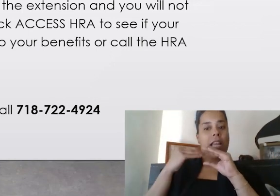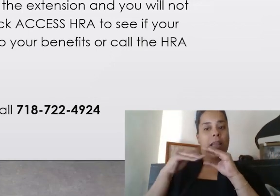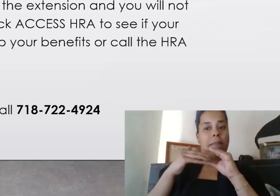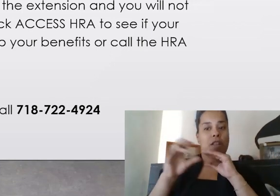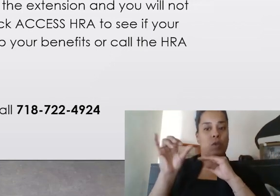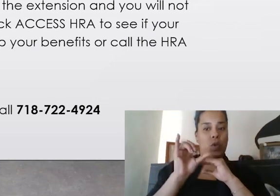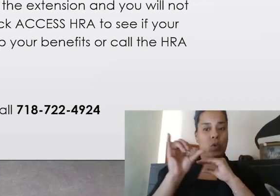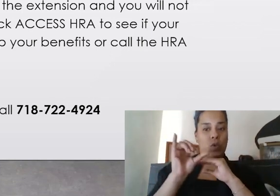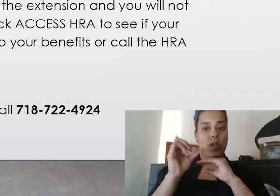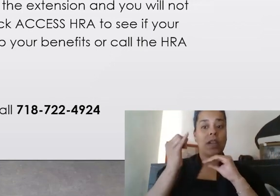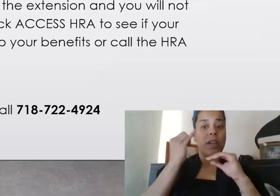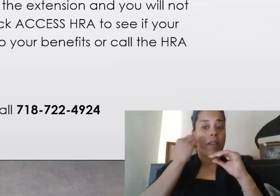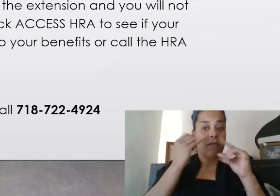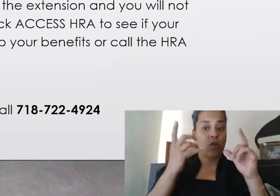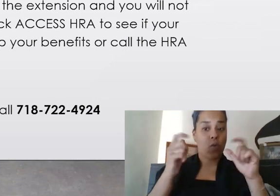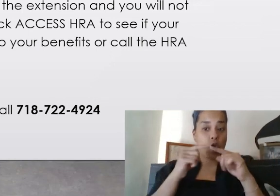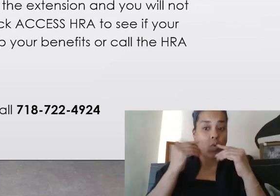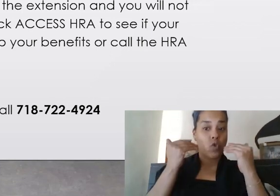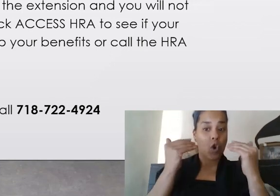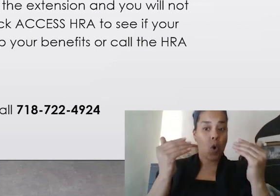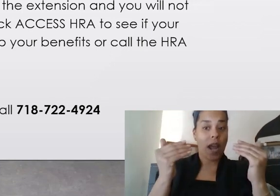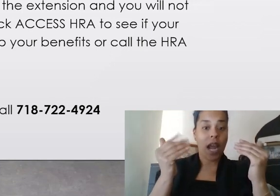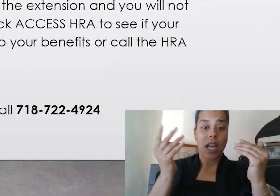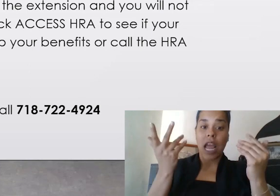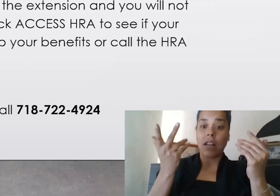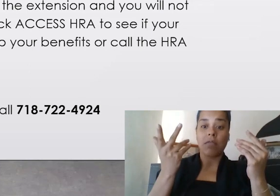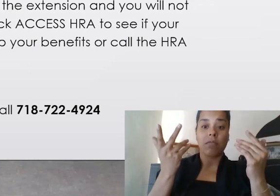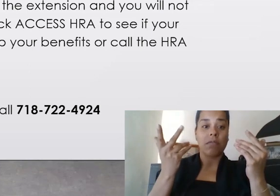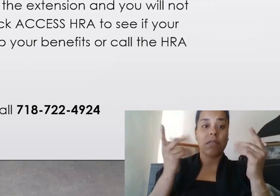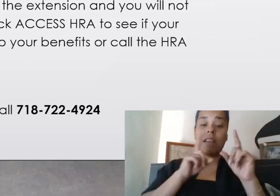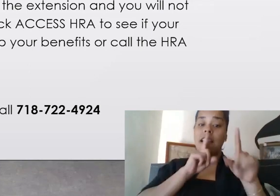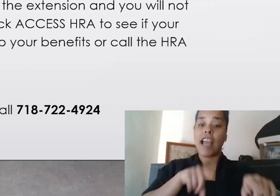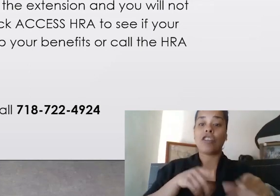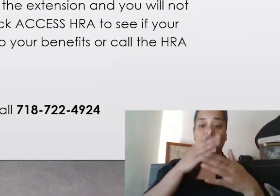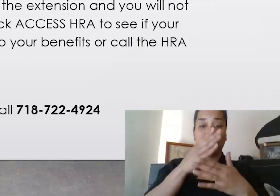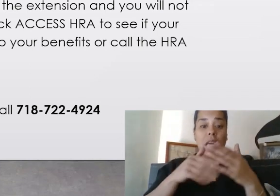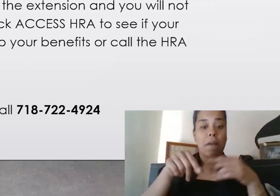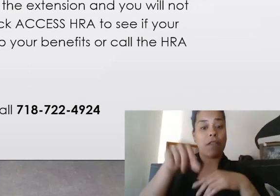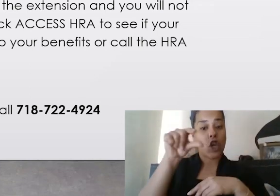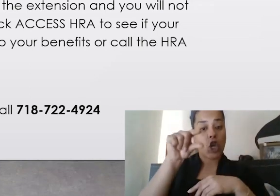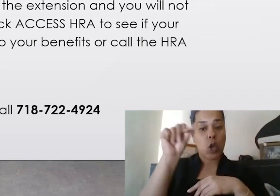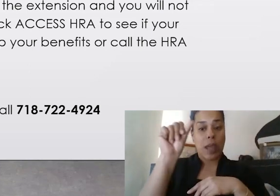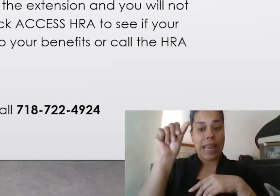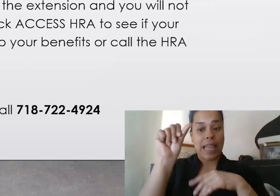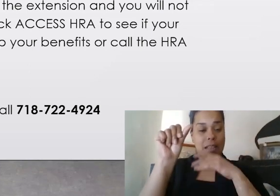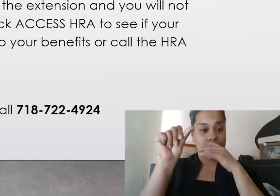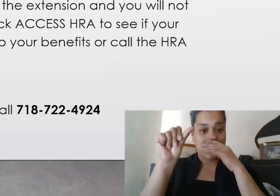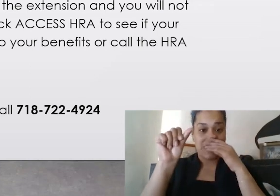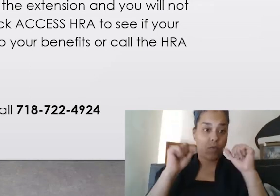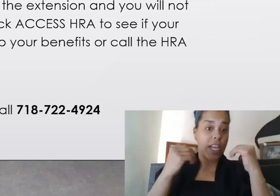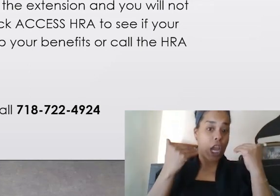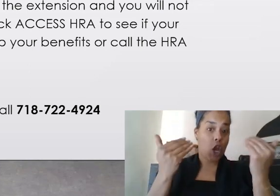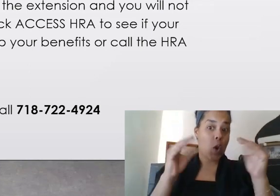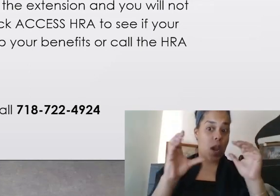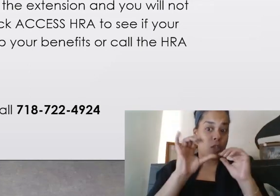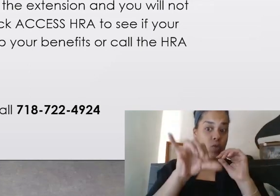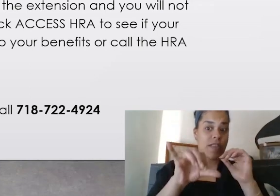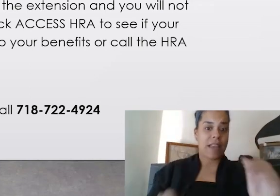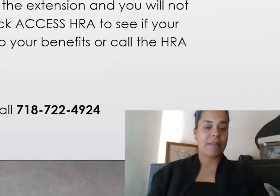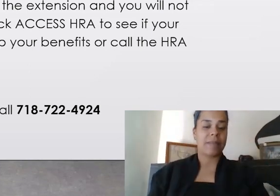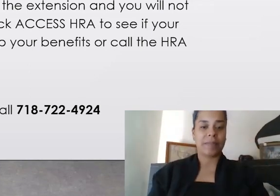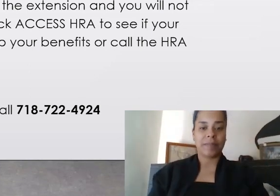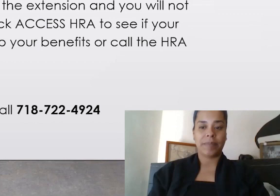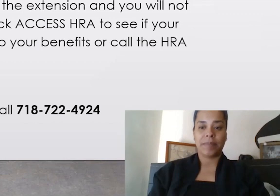want to go ahead and hit some of the questions on the Q&A, we can go ahead and do that.